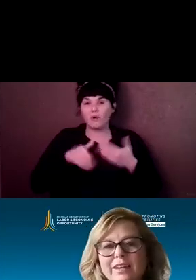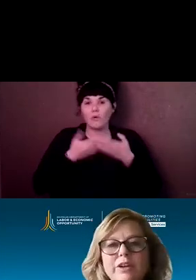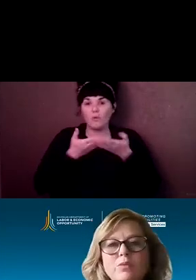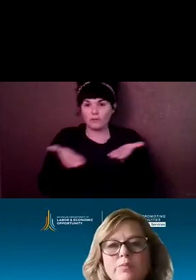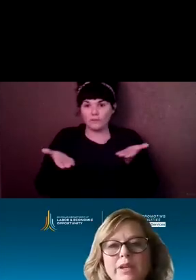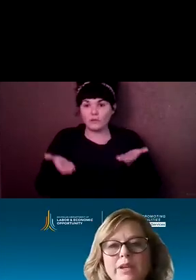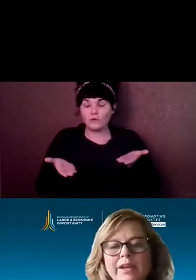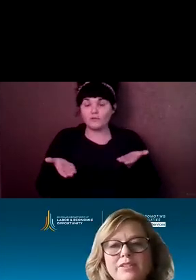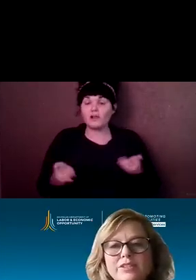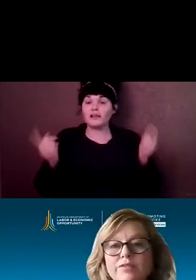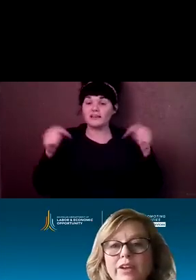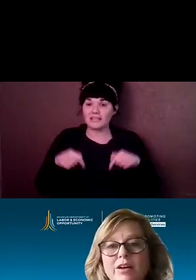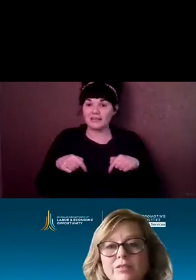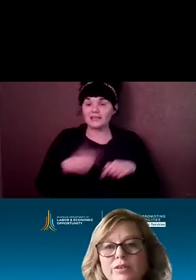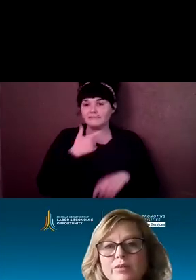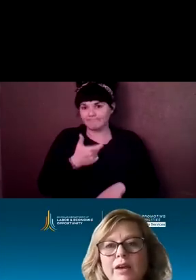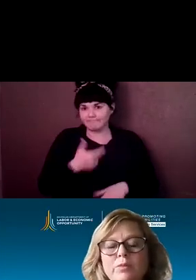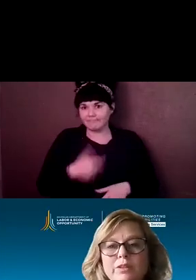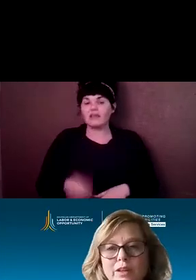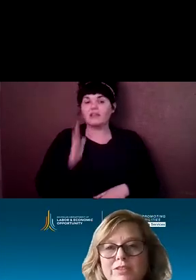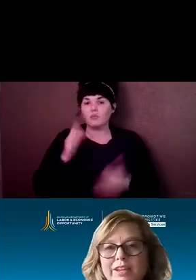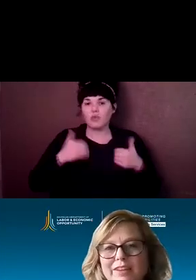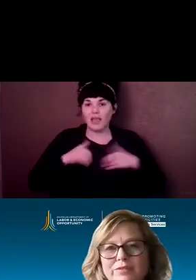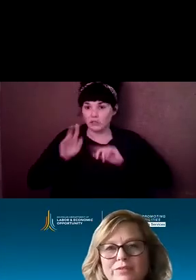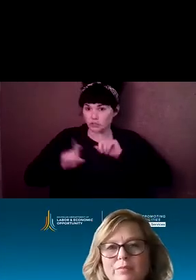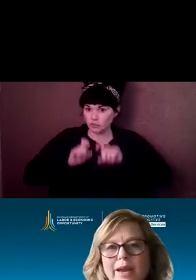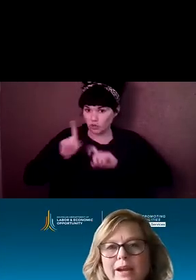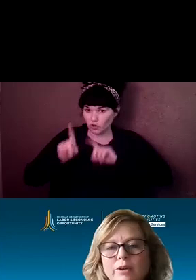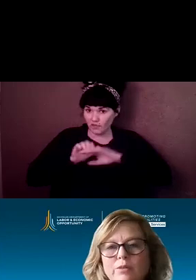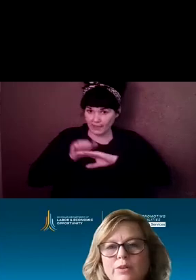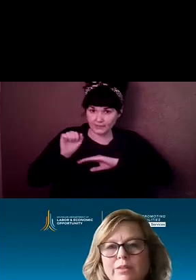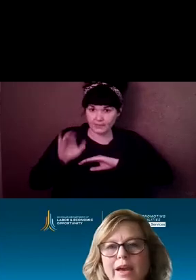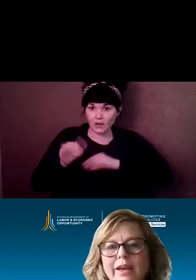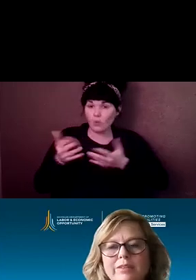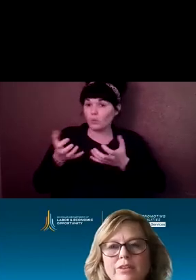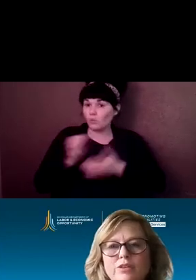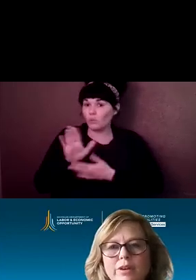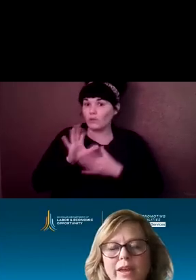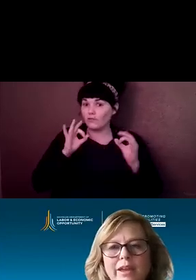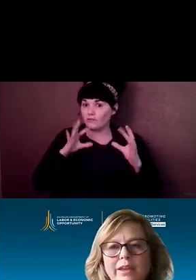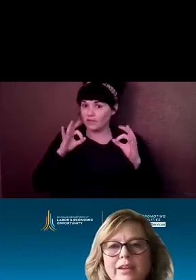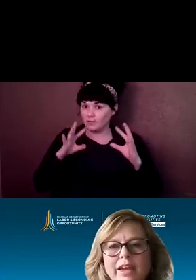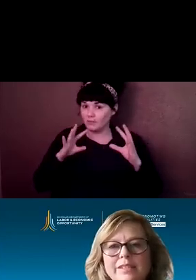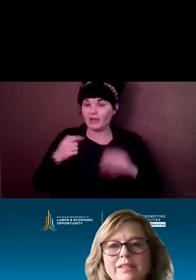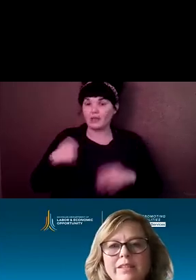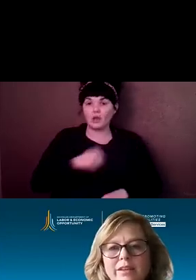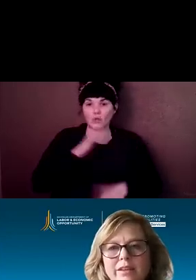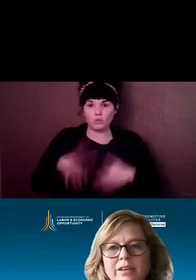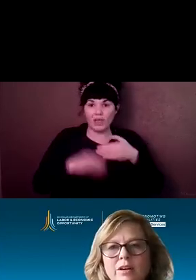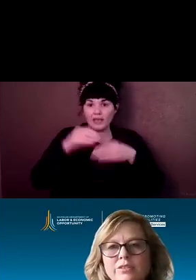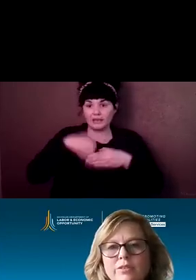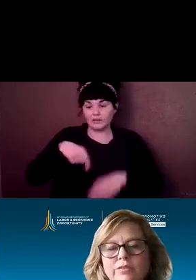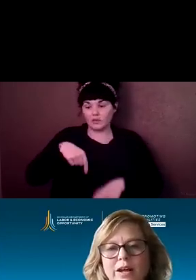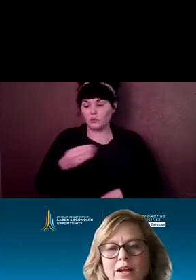attending. There will be a survey also that we would love to have your feedback. We will put that in the Q&A as a link